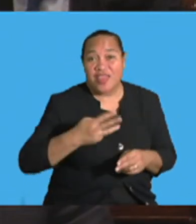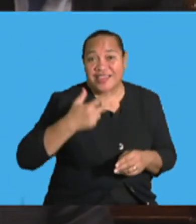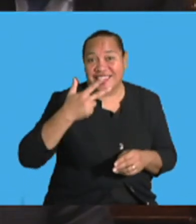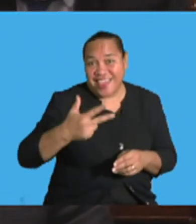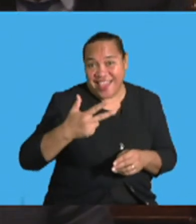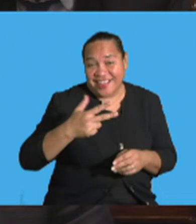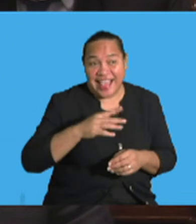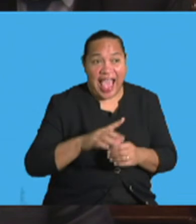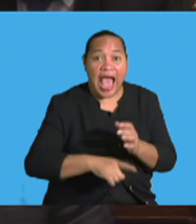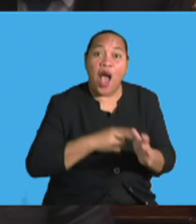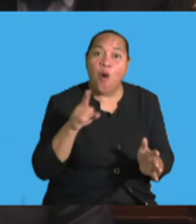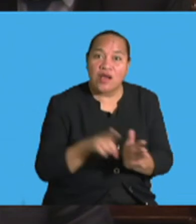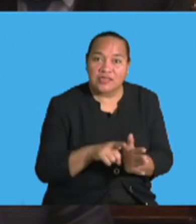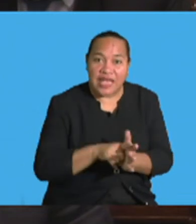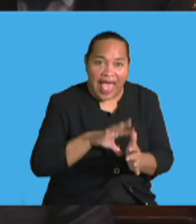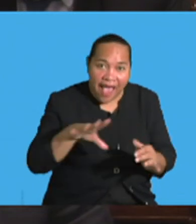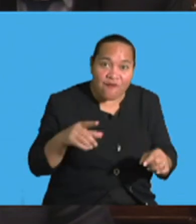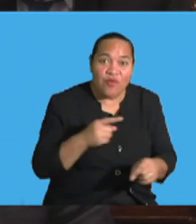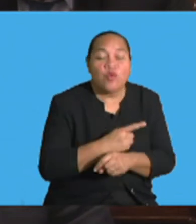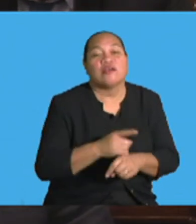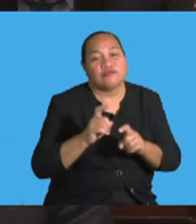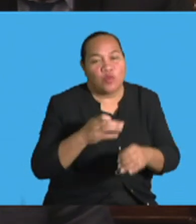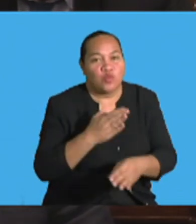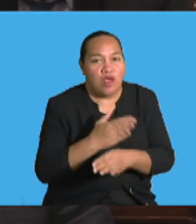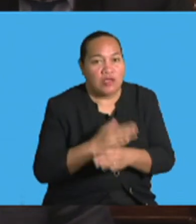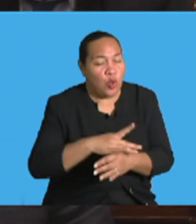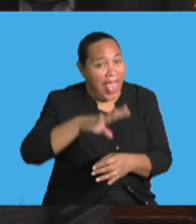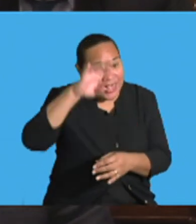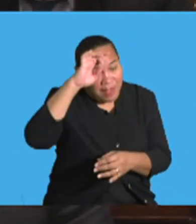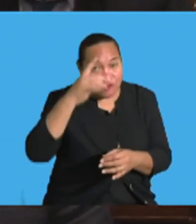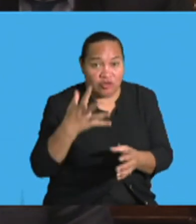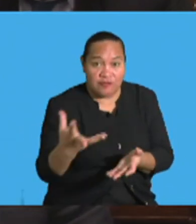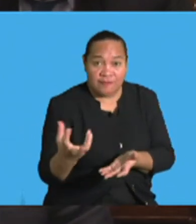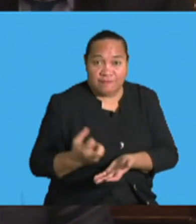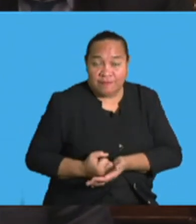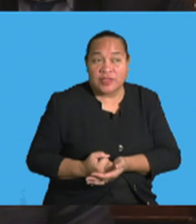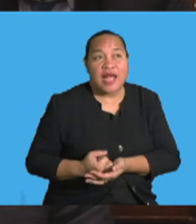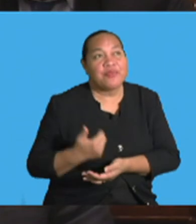working week, each meat worker is expected to receive Australian